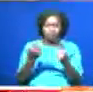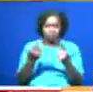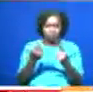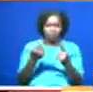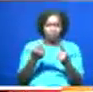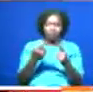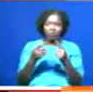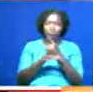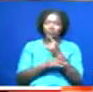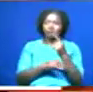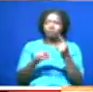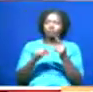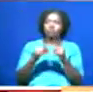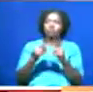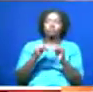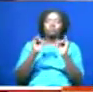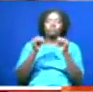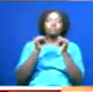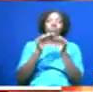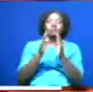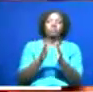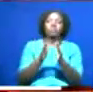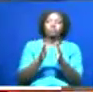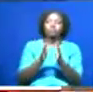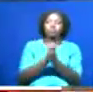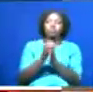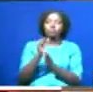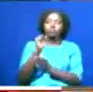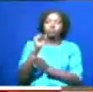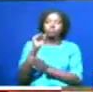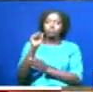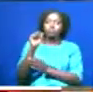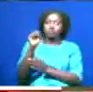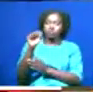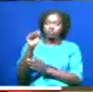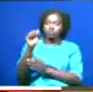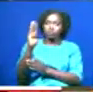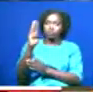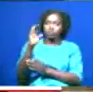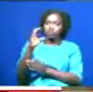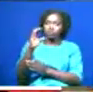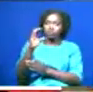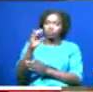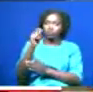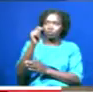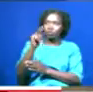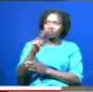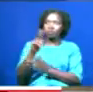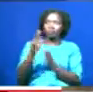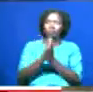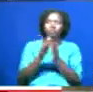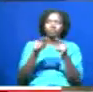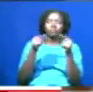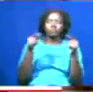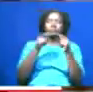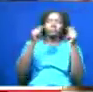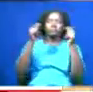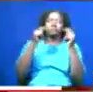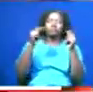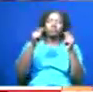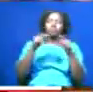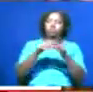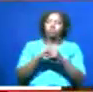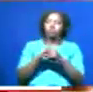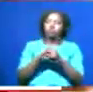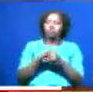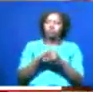South Africa's public broadcaster, SABC TV, have been attacked while covering opposition protests in Cape Town. Reports